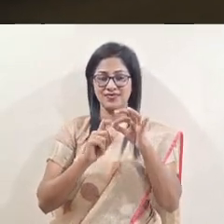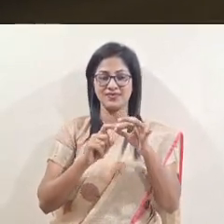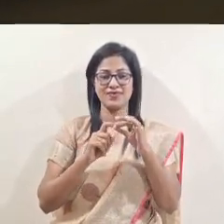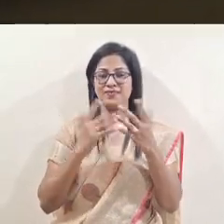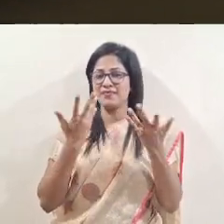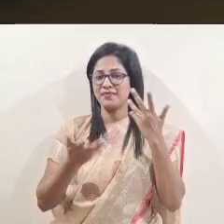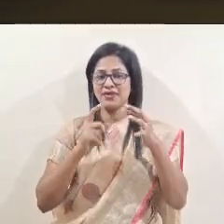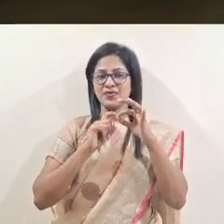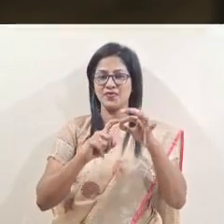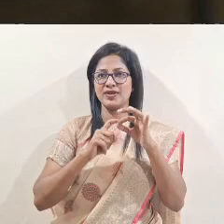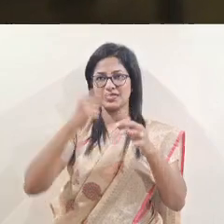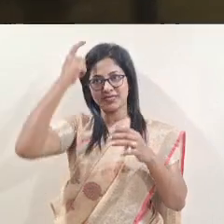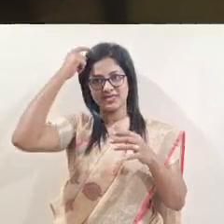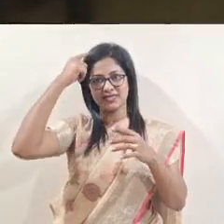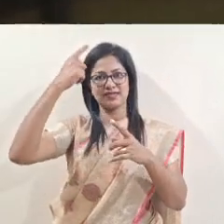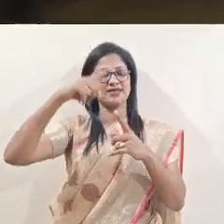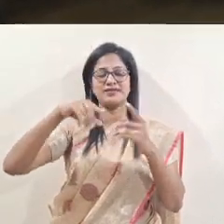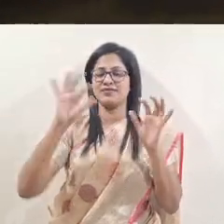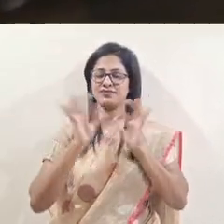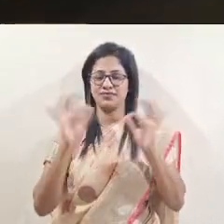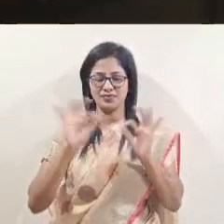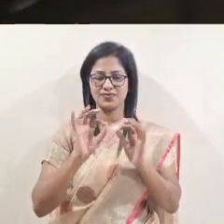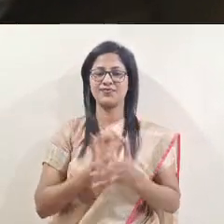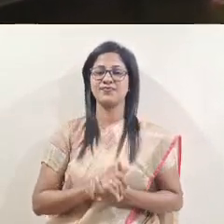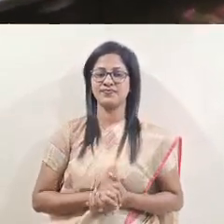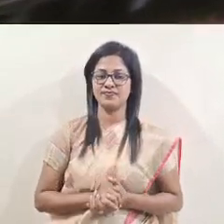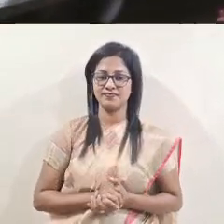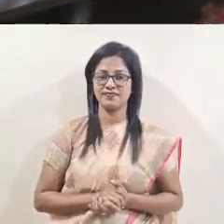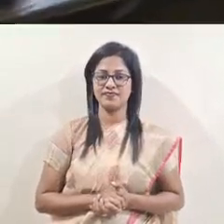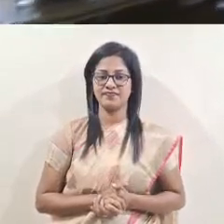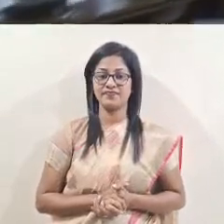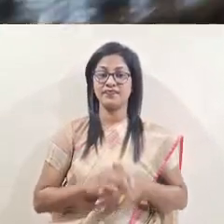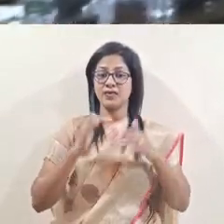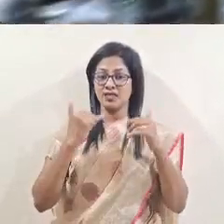questions in their mind. I think that now I can,